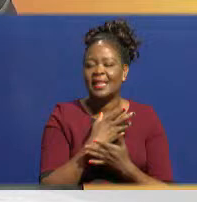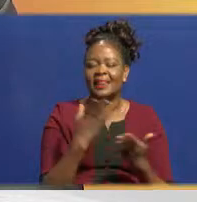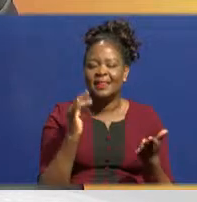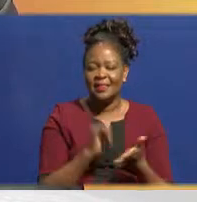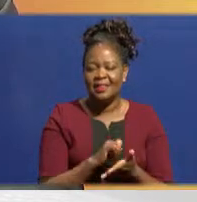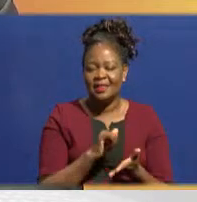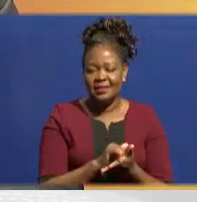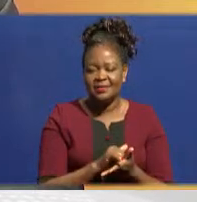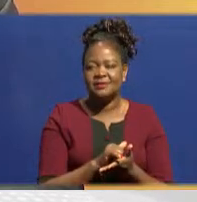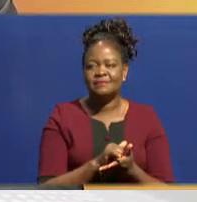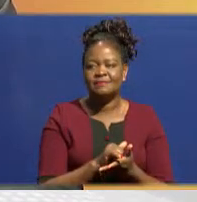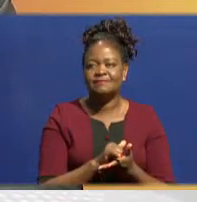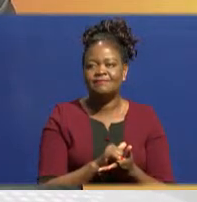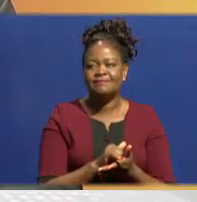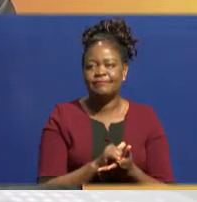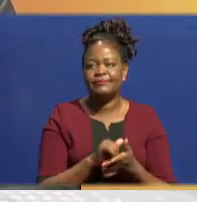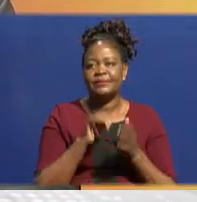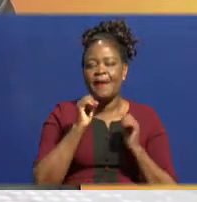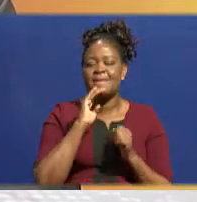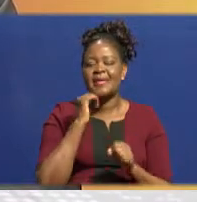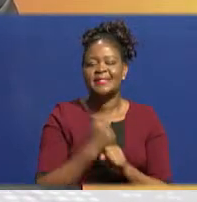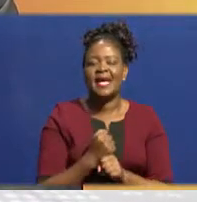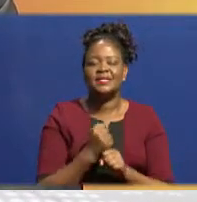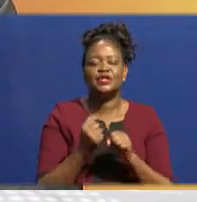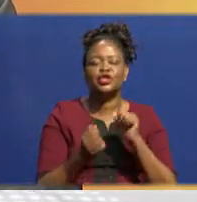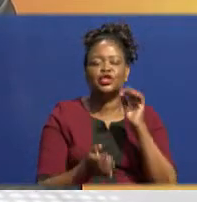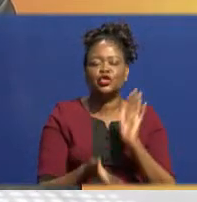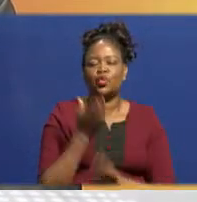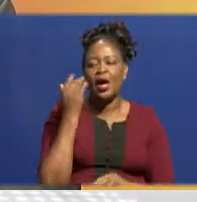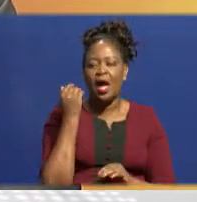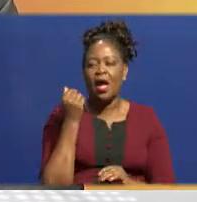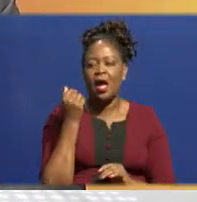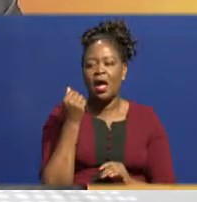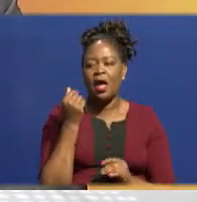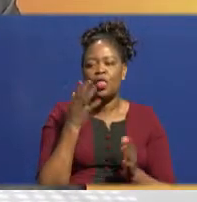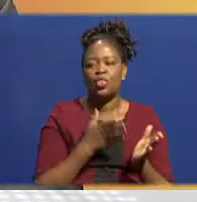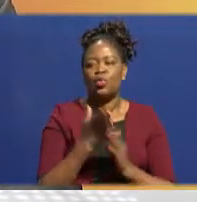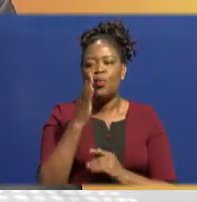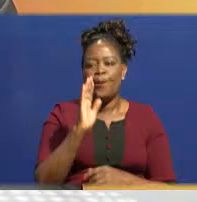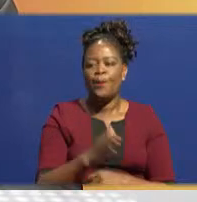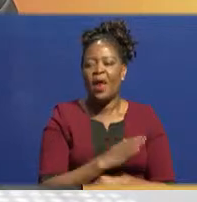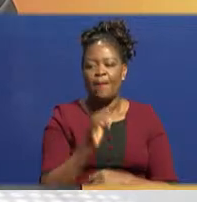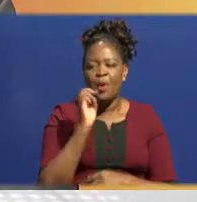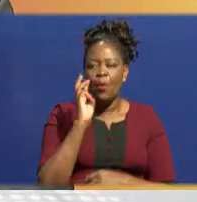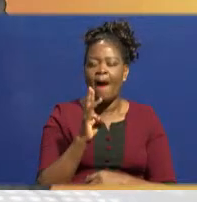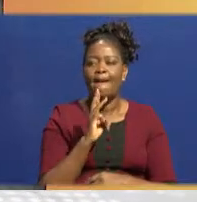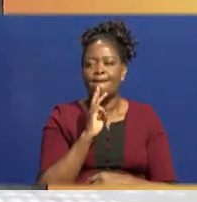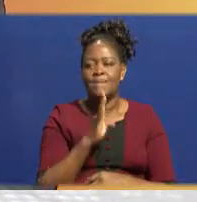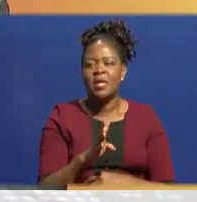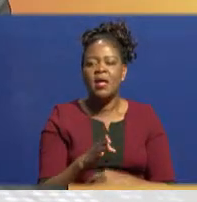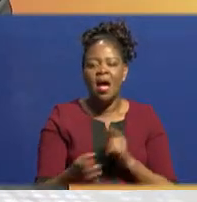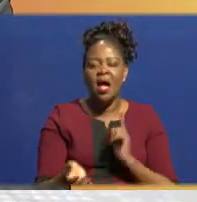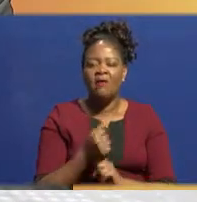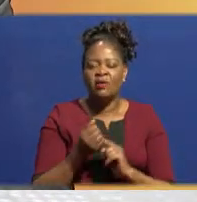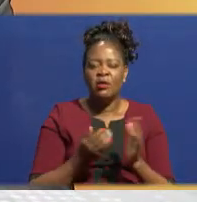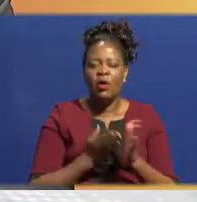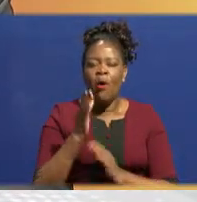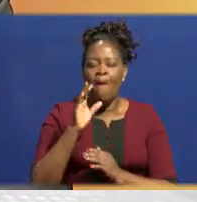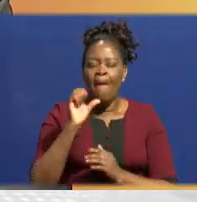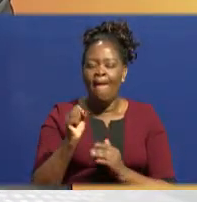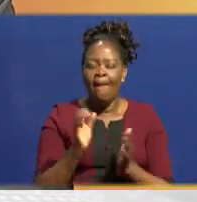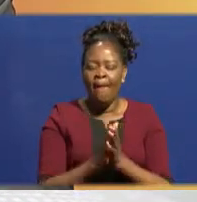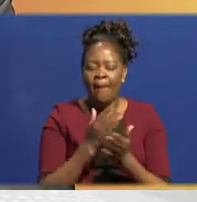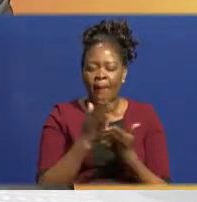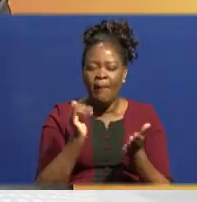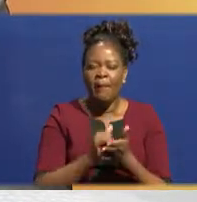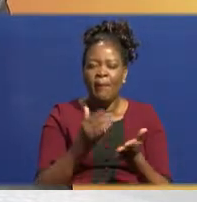is can be done immediately through Parliament will be achieved through the bills, and anything that